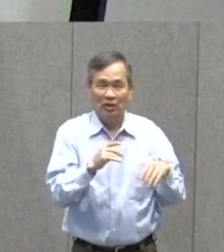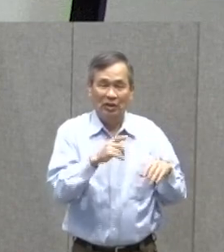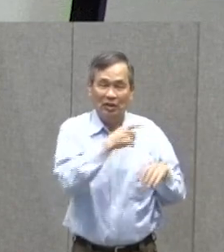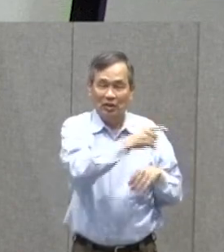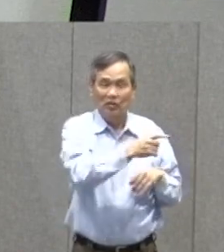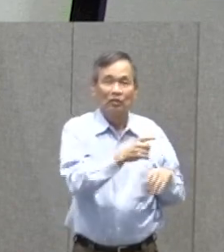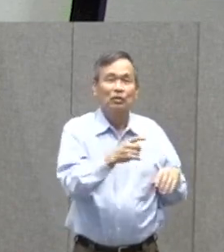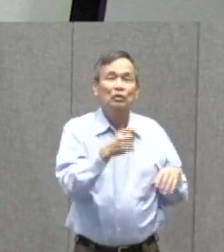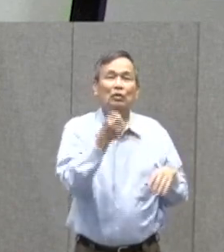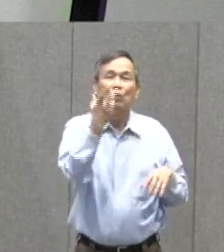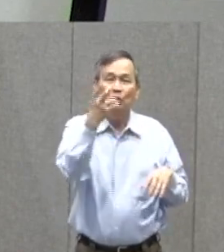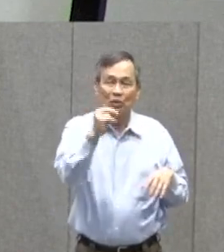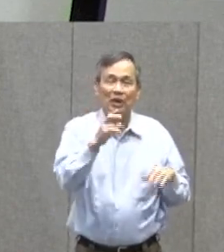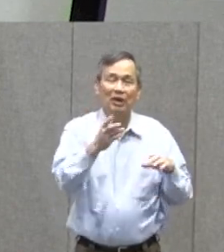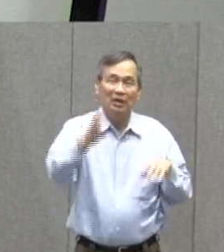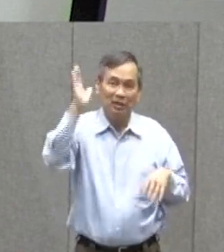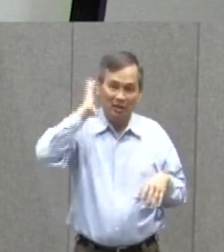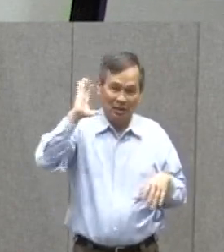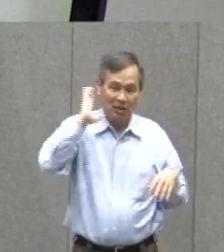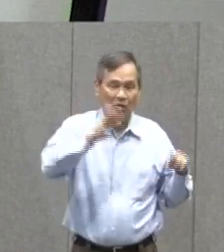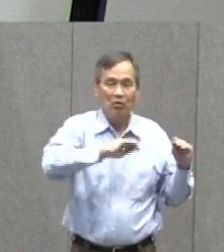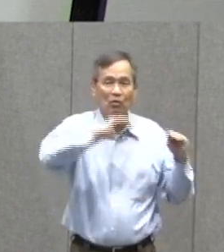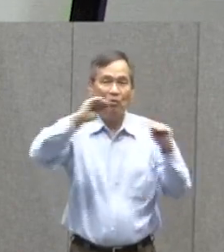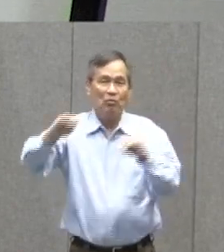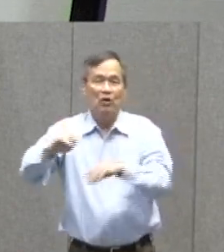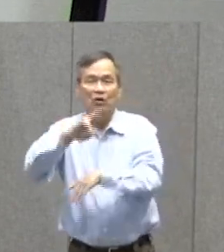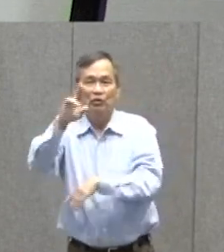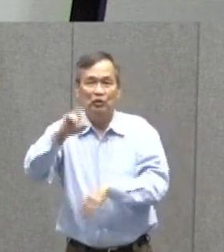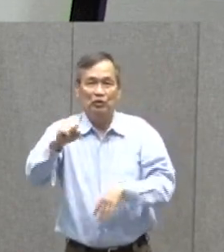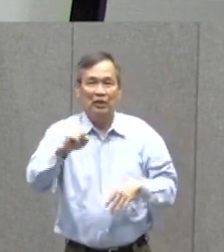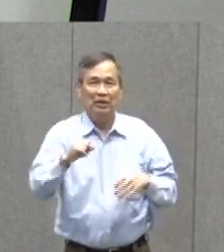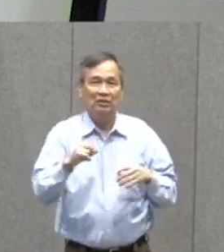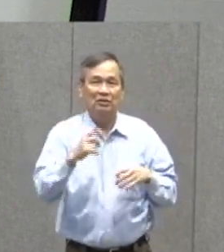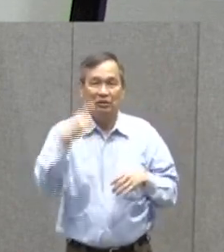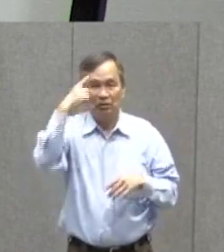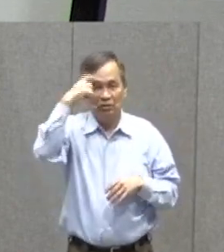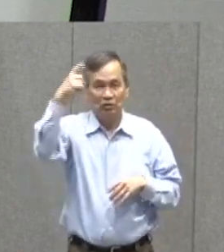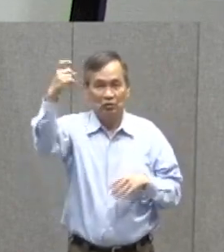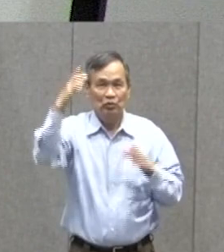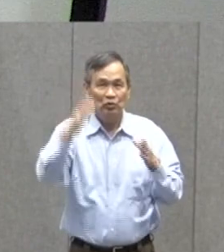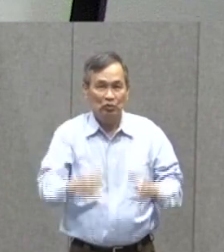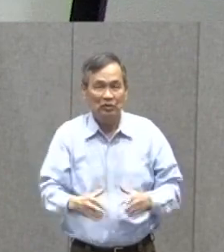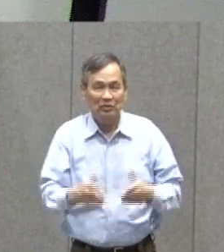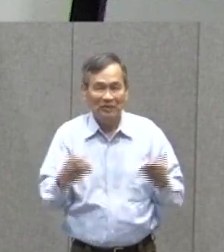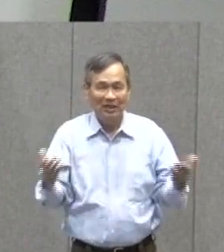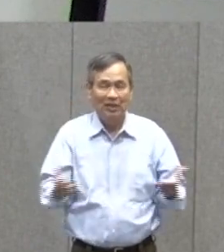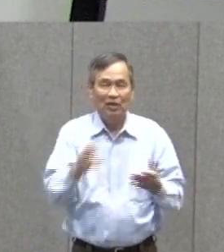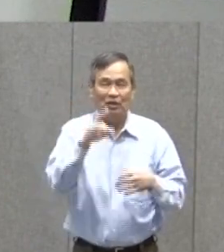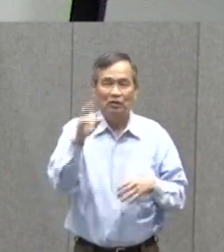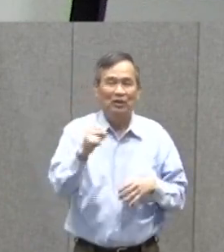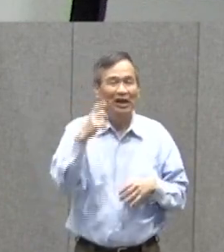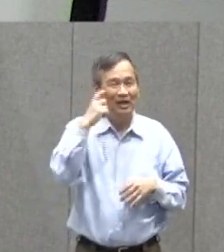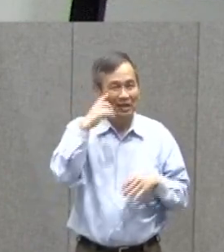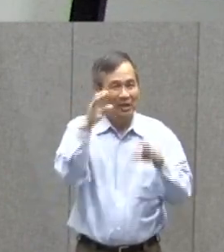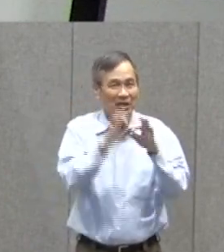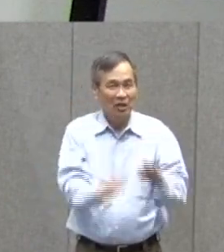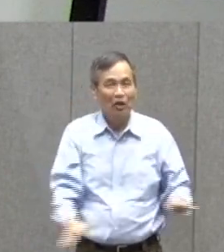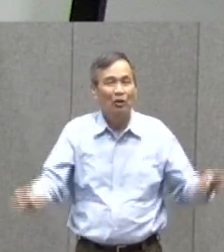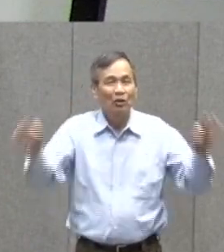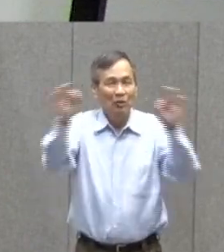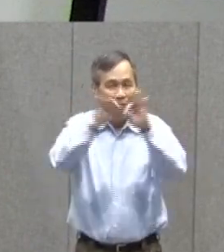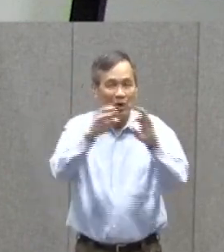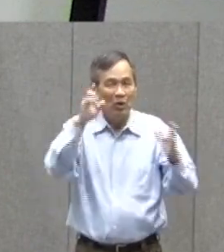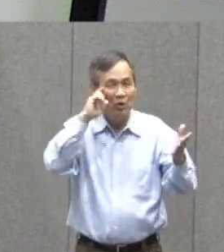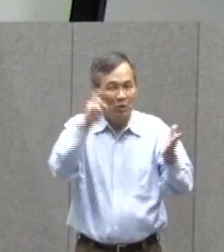is when she came as a dreamer to the United States. So I'm going to read this to you because I think it's important to